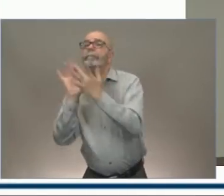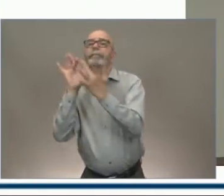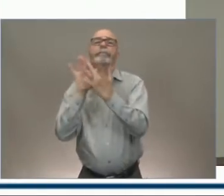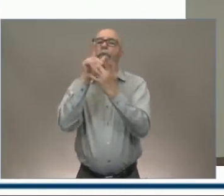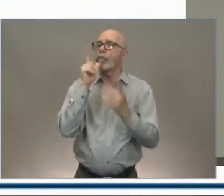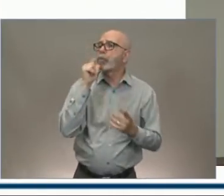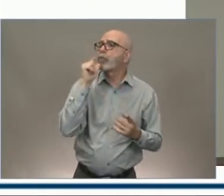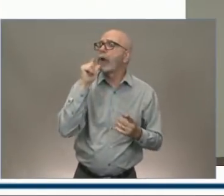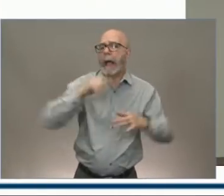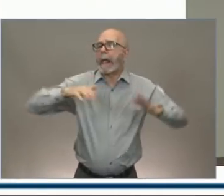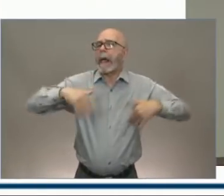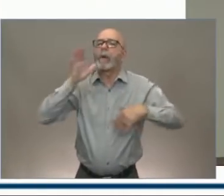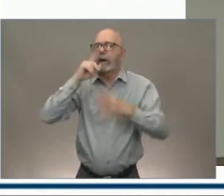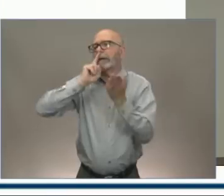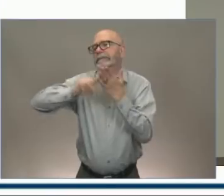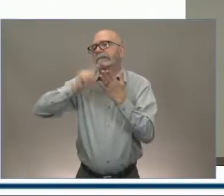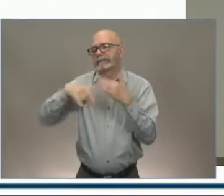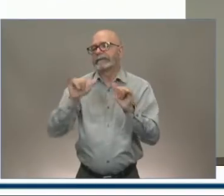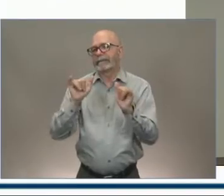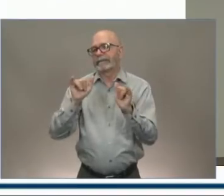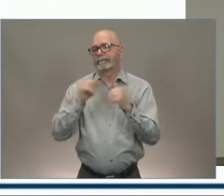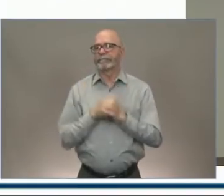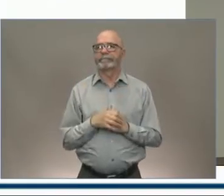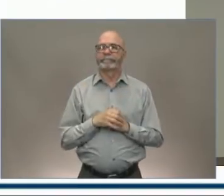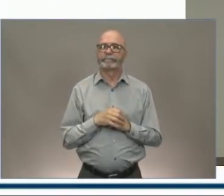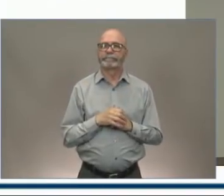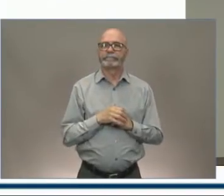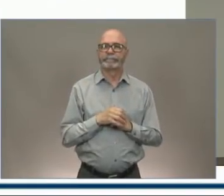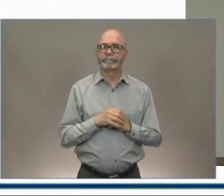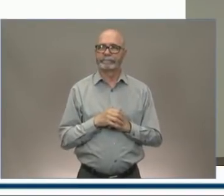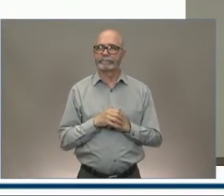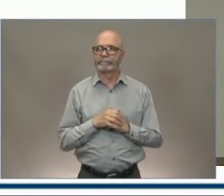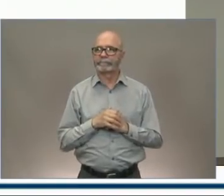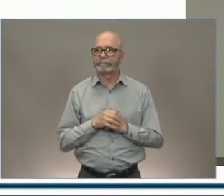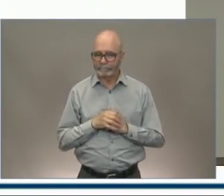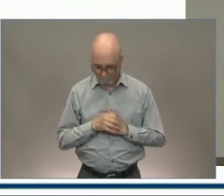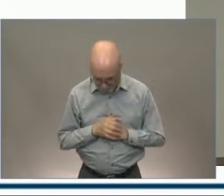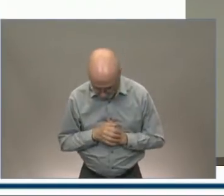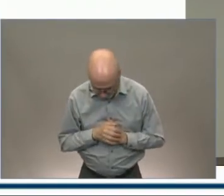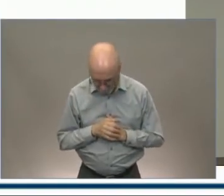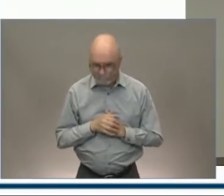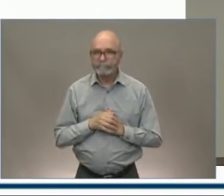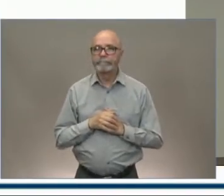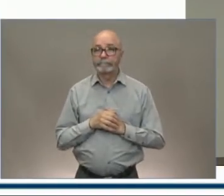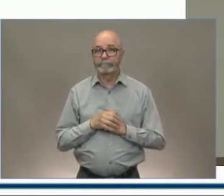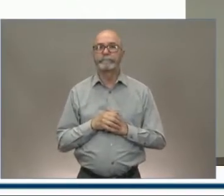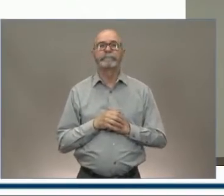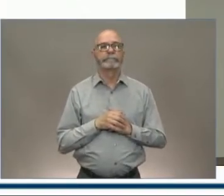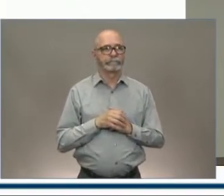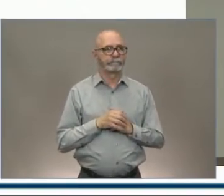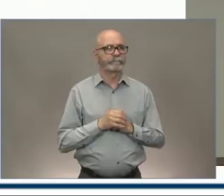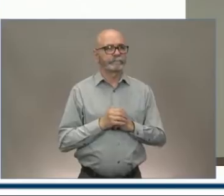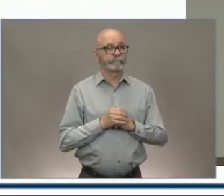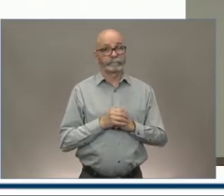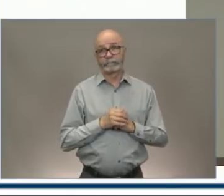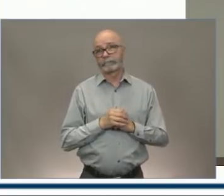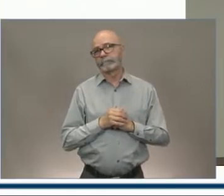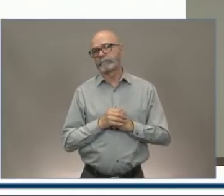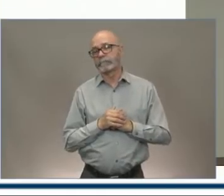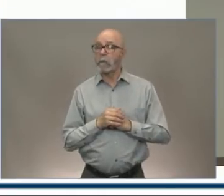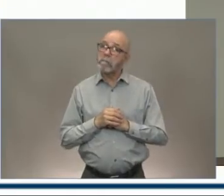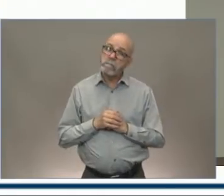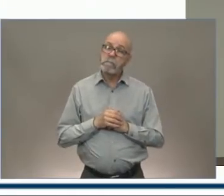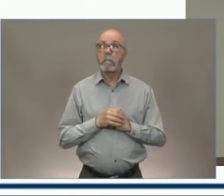investigating some of those, this whole case cluster. But ultimately, at this point, there is no indication that we